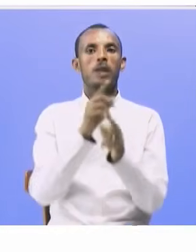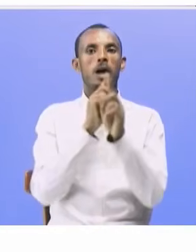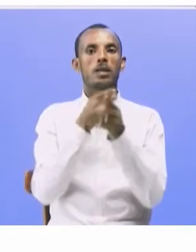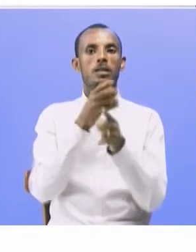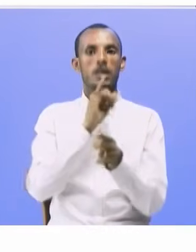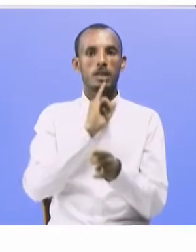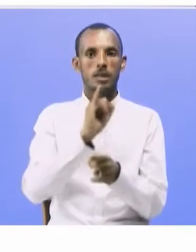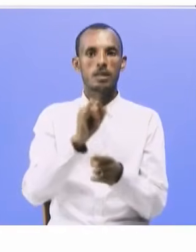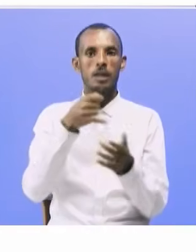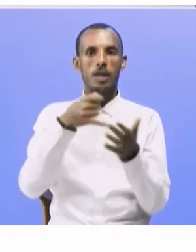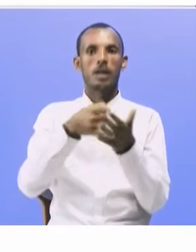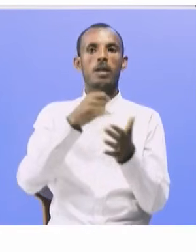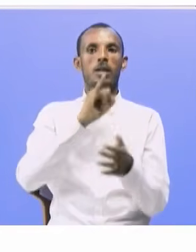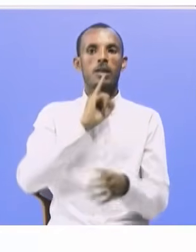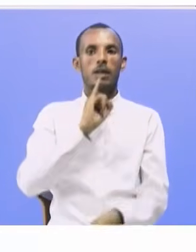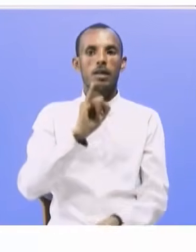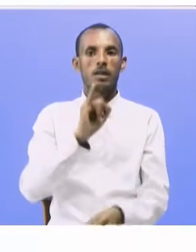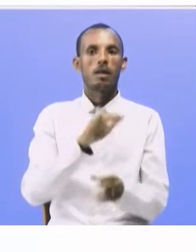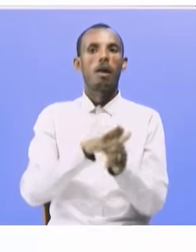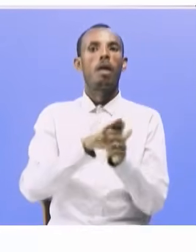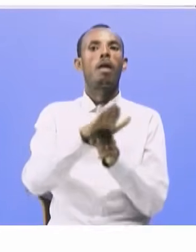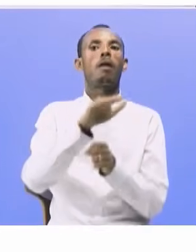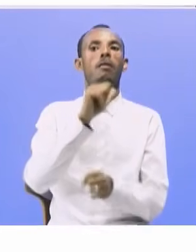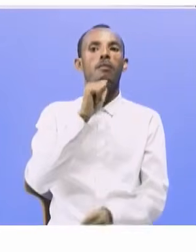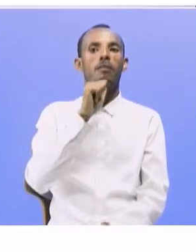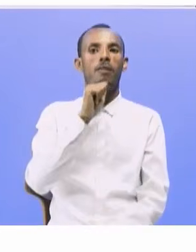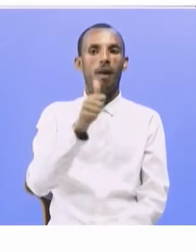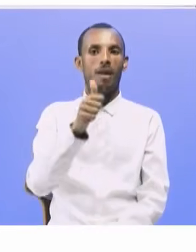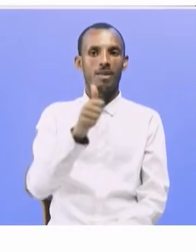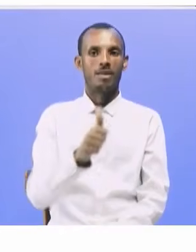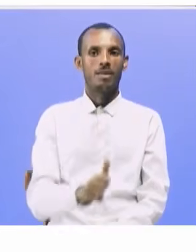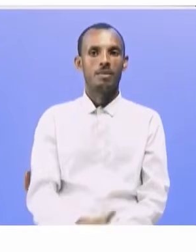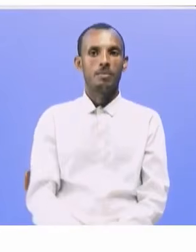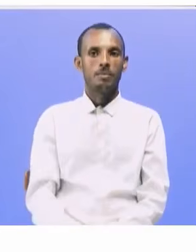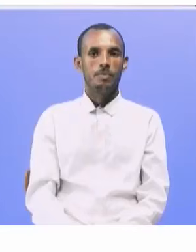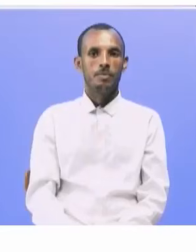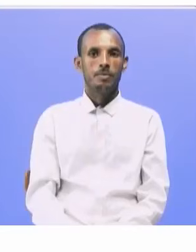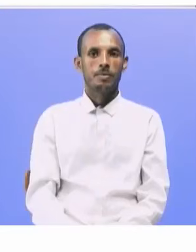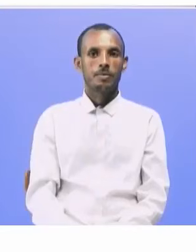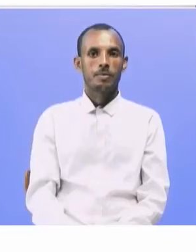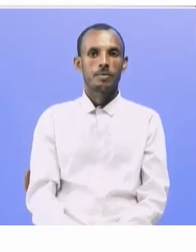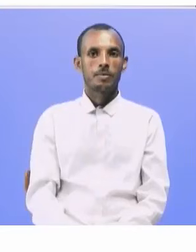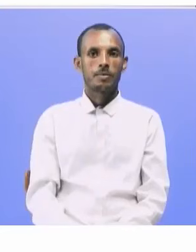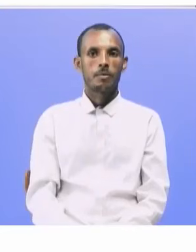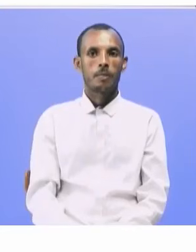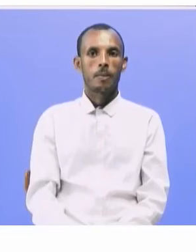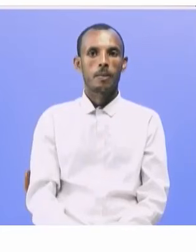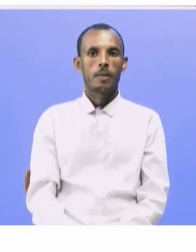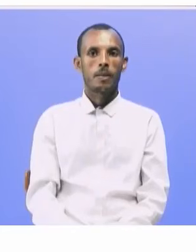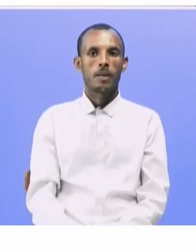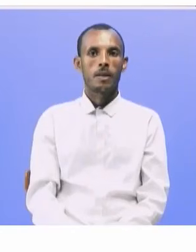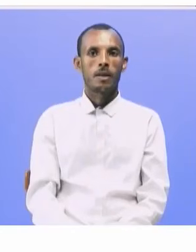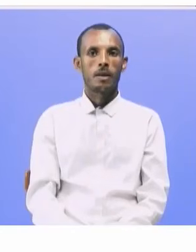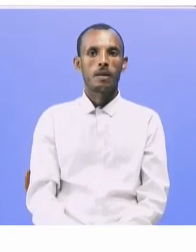is infinite. It is infinite set. Infinite